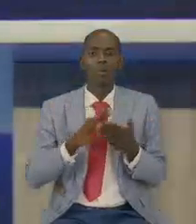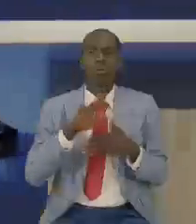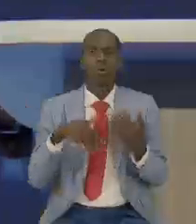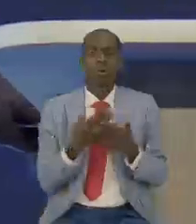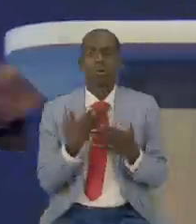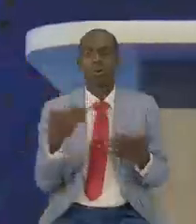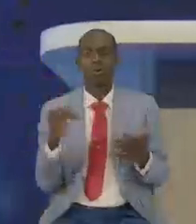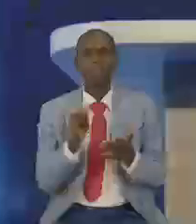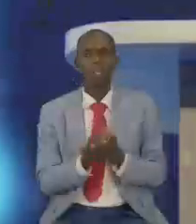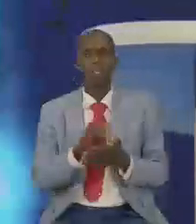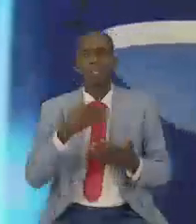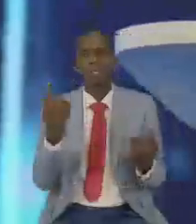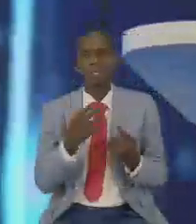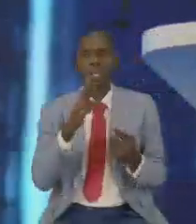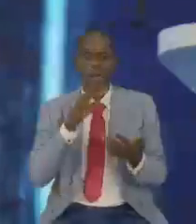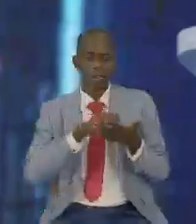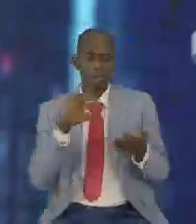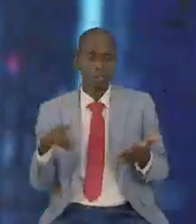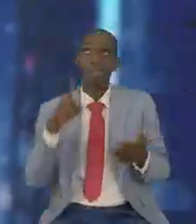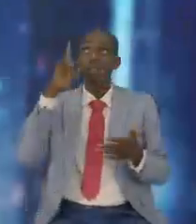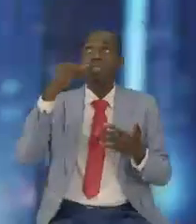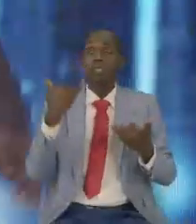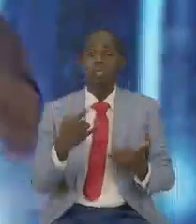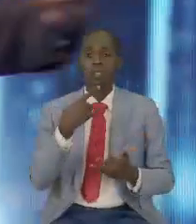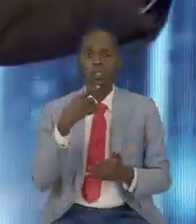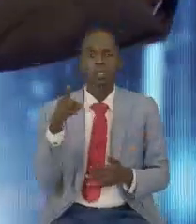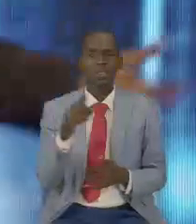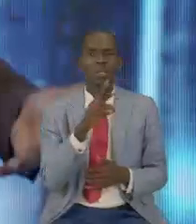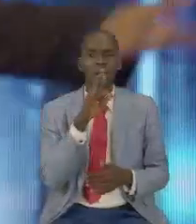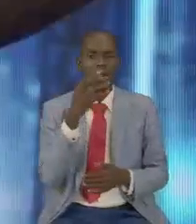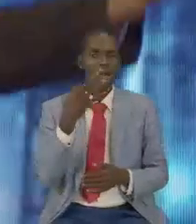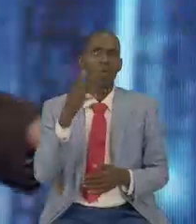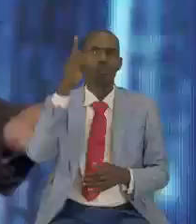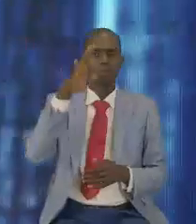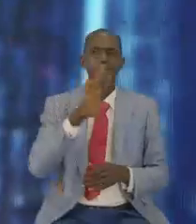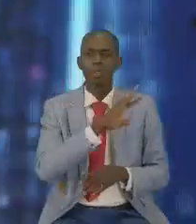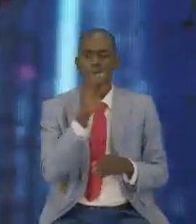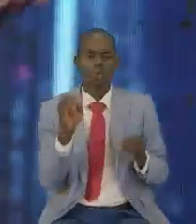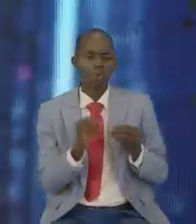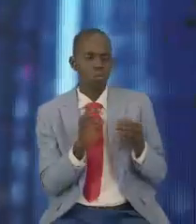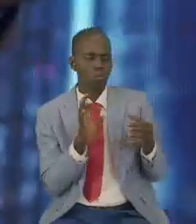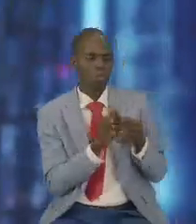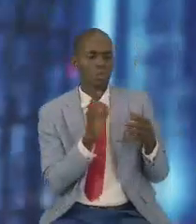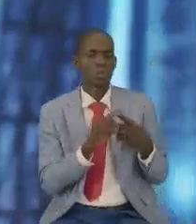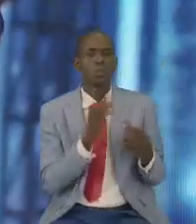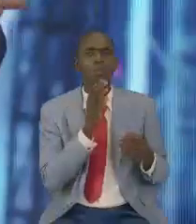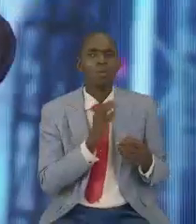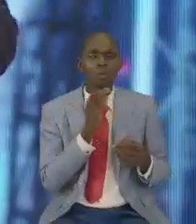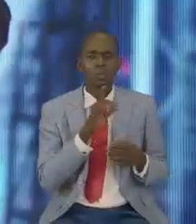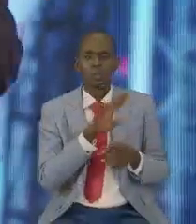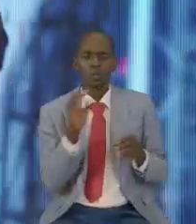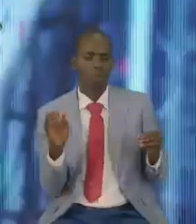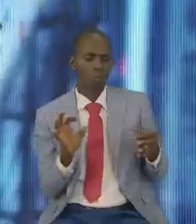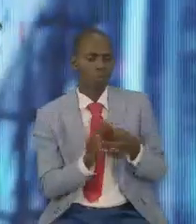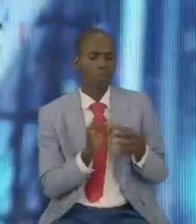of God. You don't belong to the cult anymore, you come out. You don't belong to darkness anymore, you come out. And he says, now ye are of